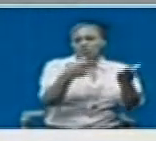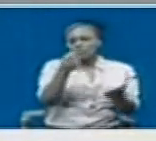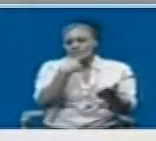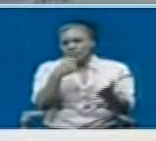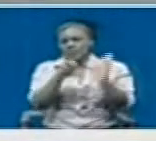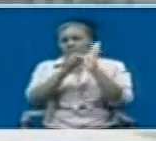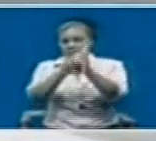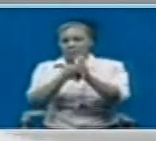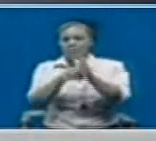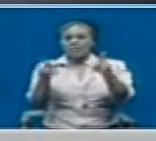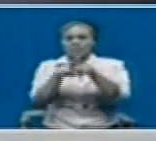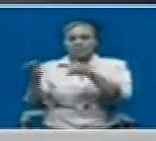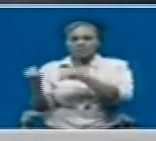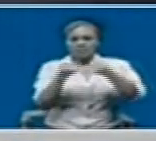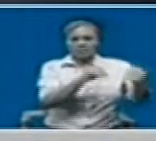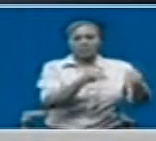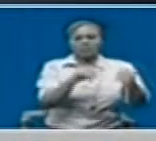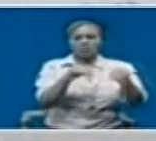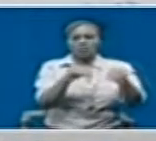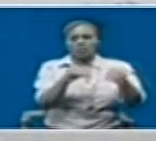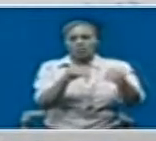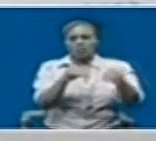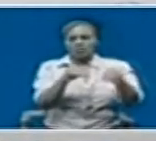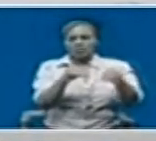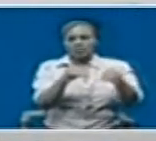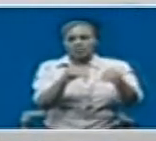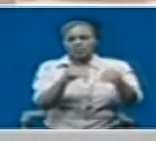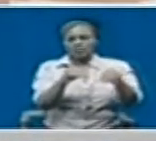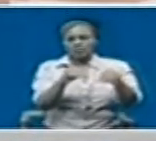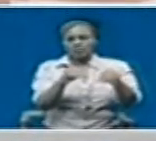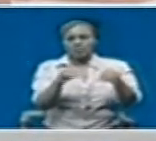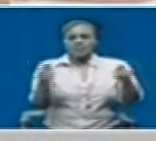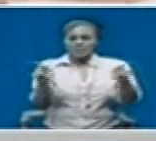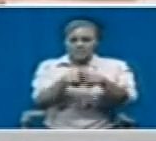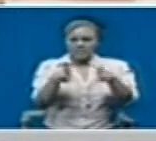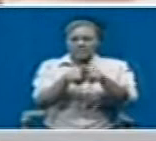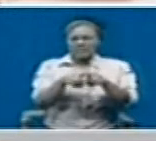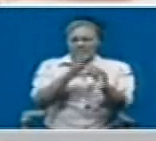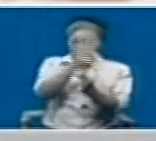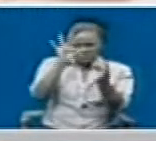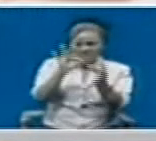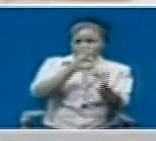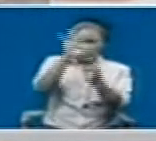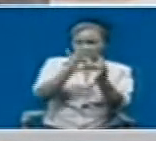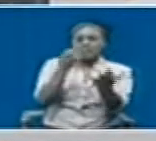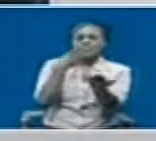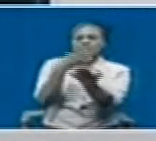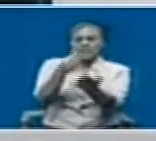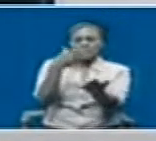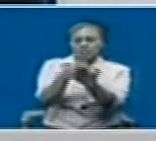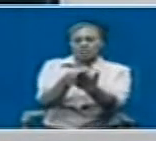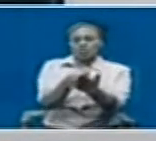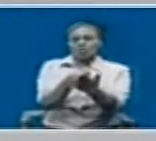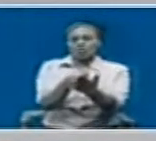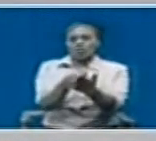drug transmission process or logistics to very specific financial engineering services